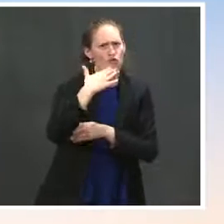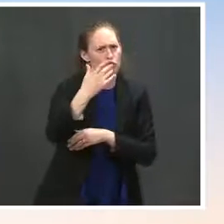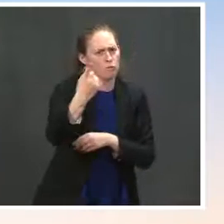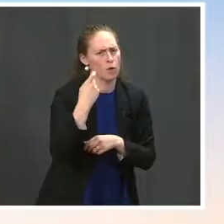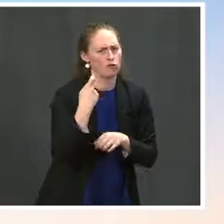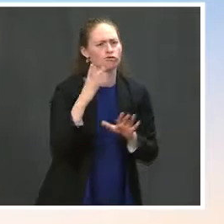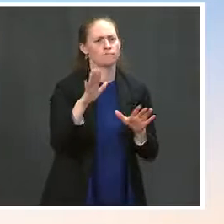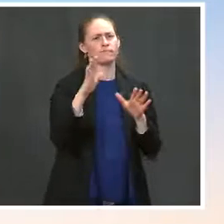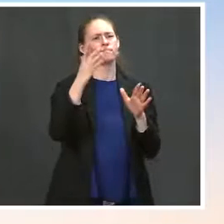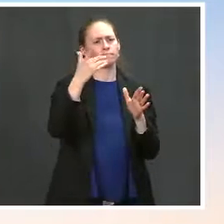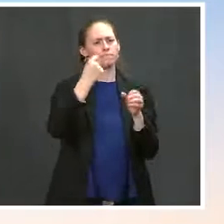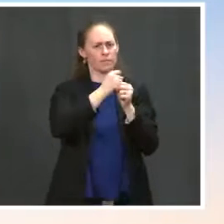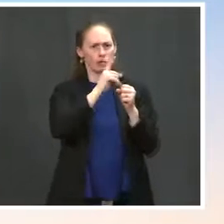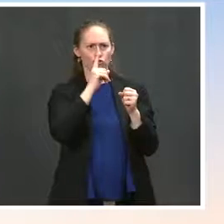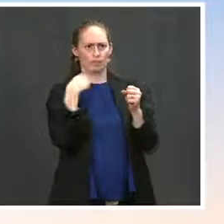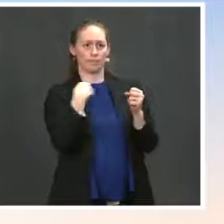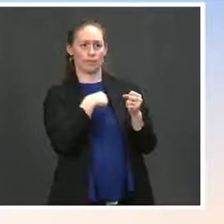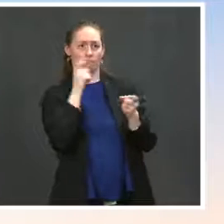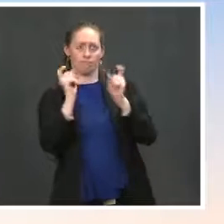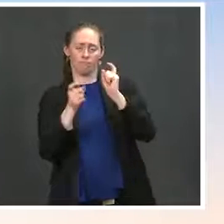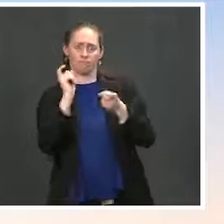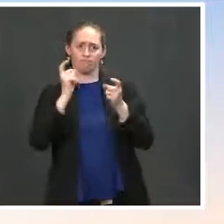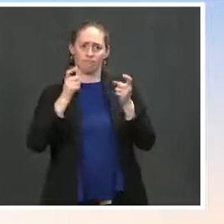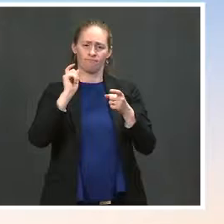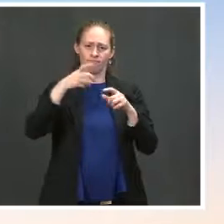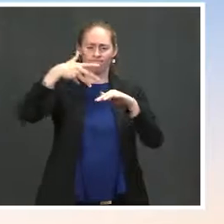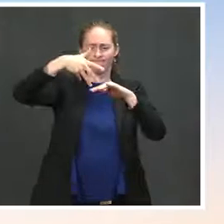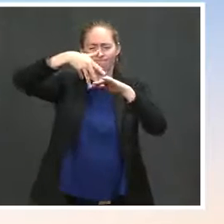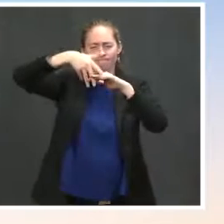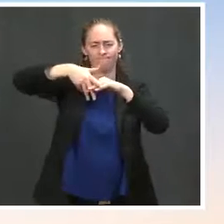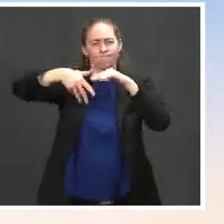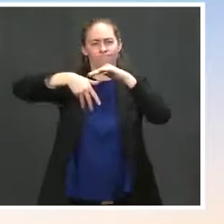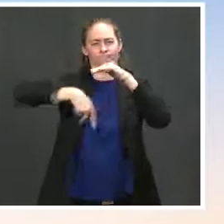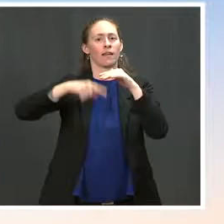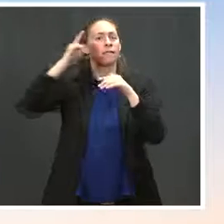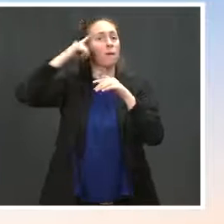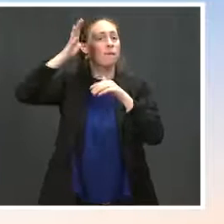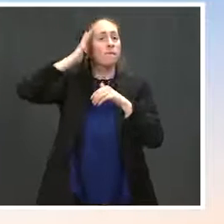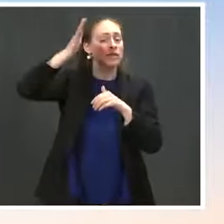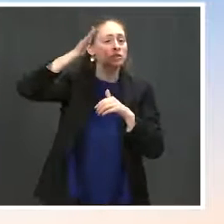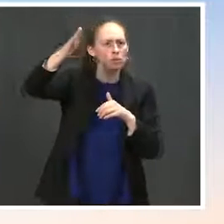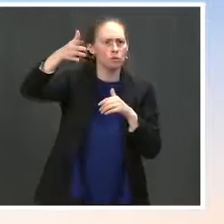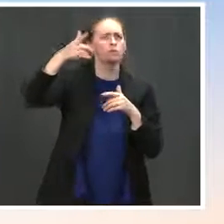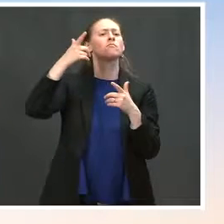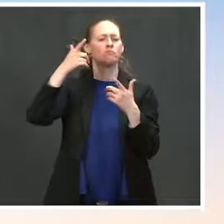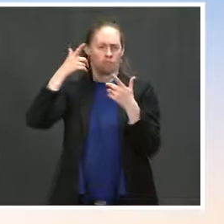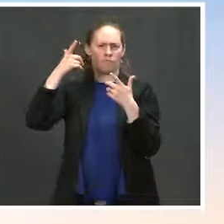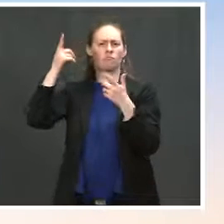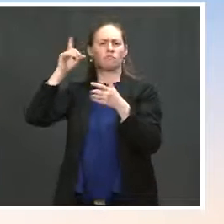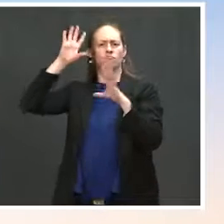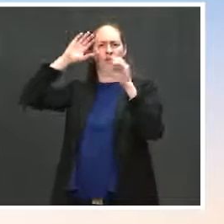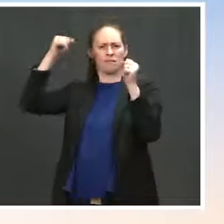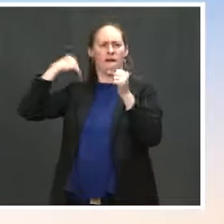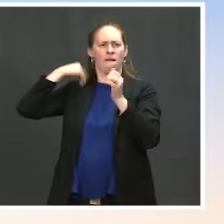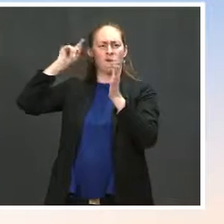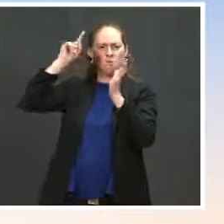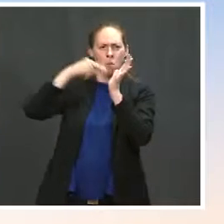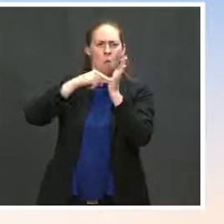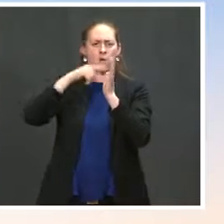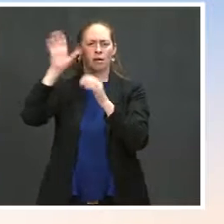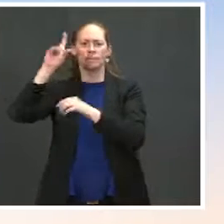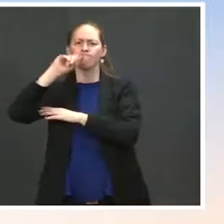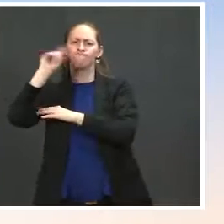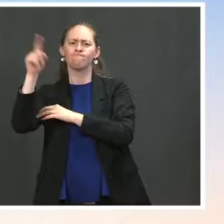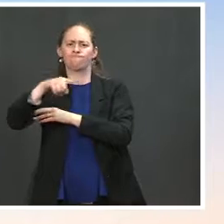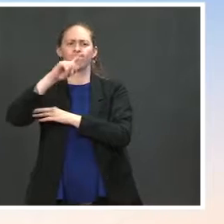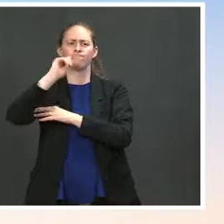these changes are ingrained in the future? But there is absolutely a role for government to play, some through executive action, some through legislation. The president wants to